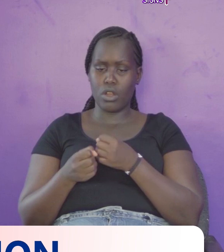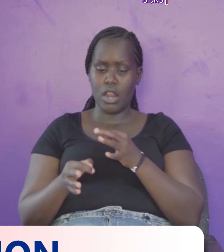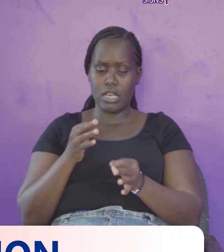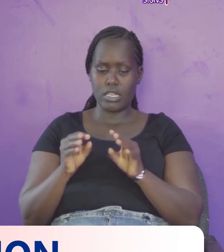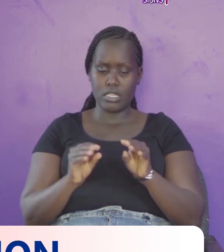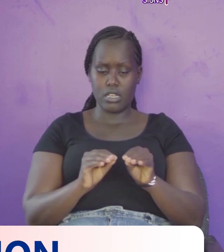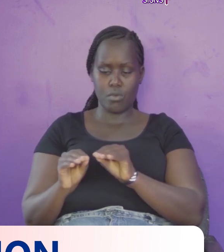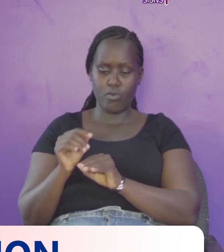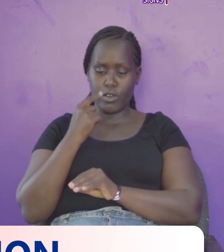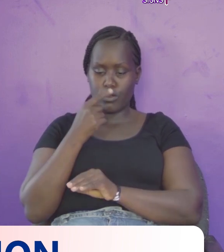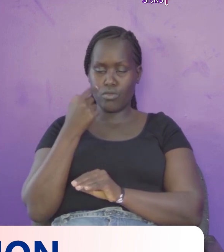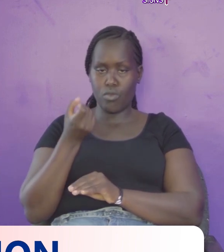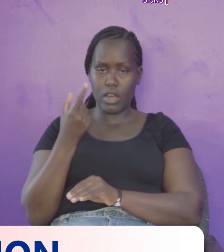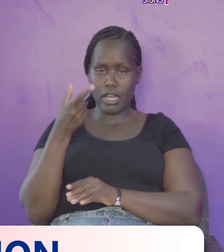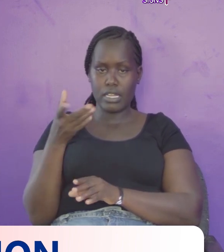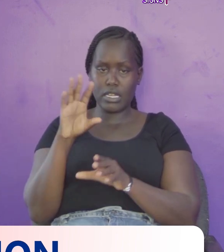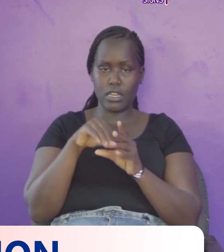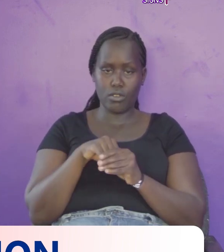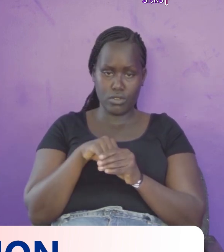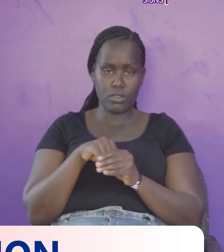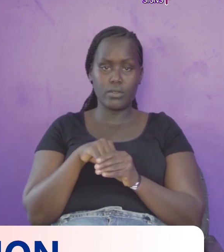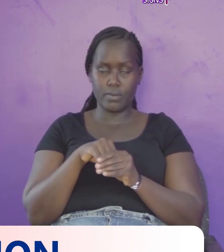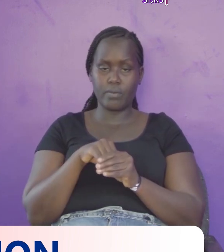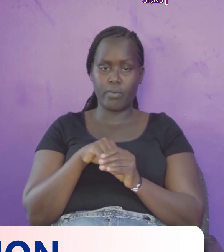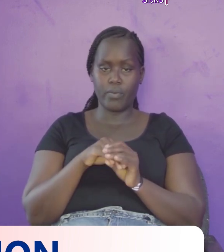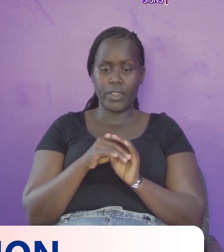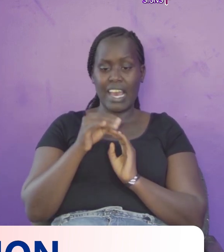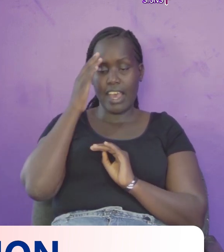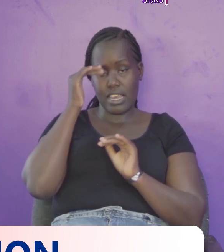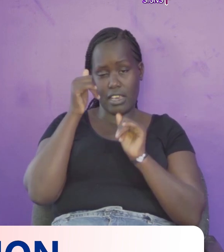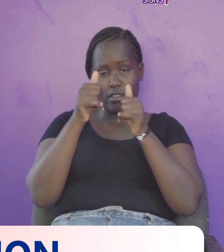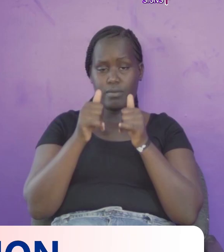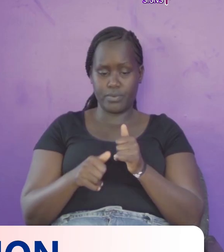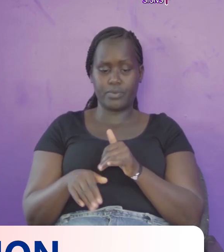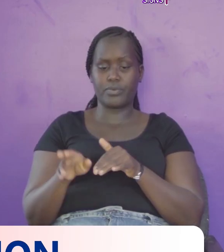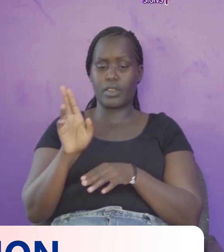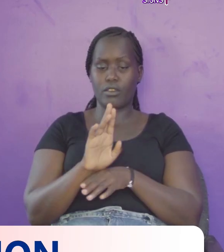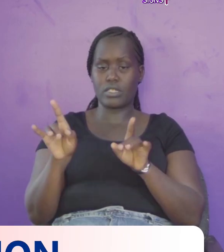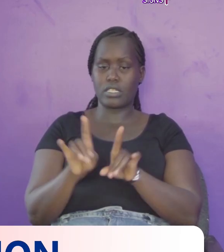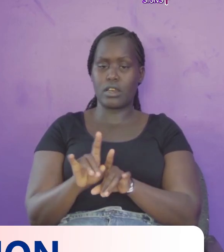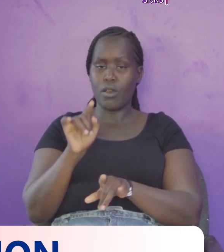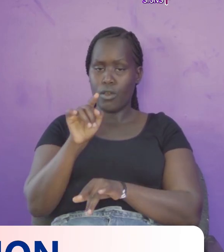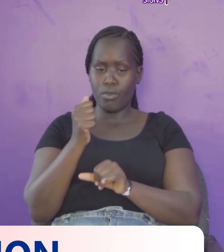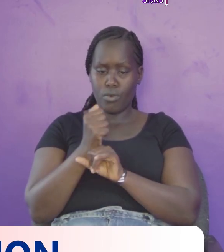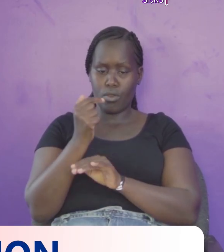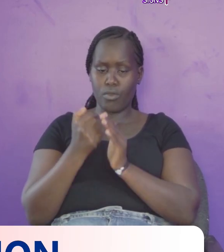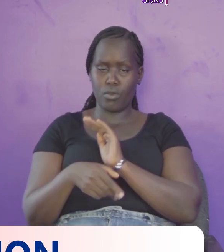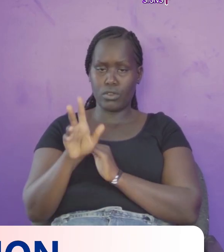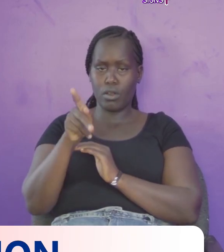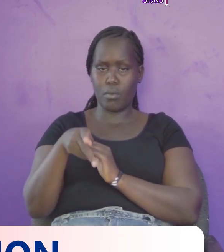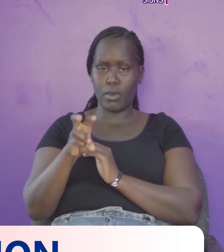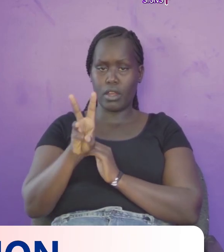who understand inclusion. And that is the advertisement they're using. They're saying, what are you doing in a